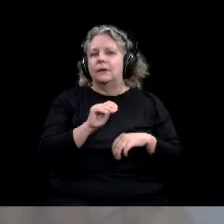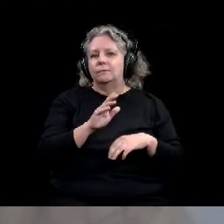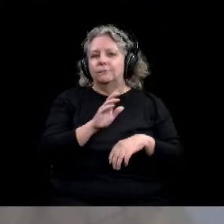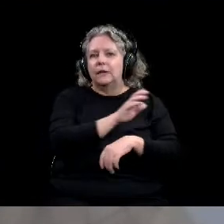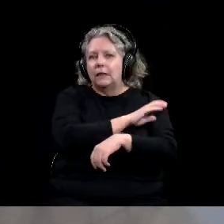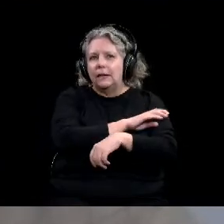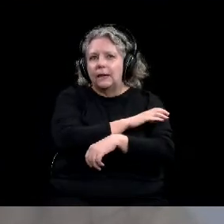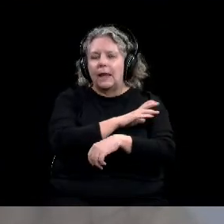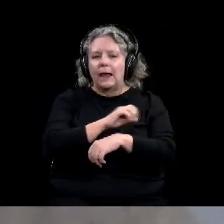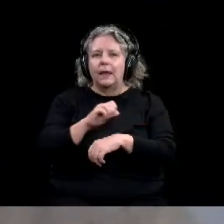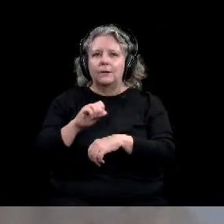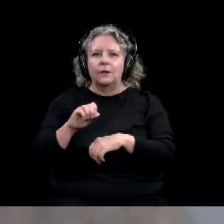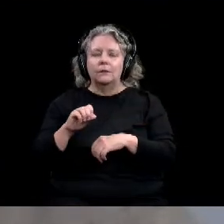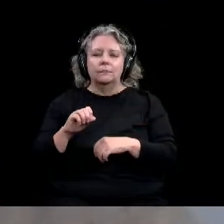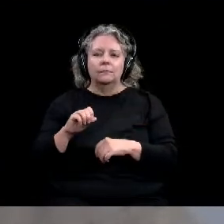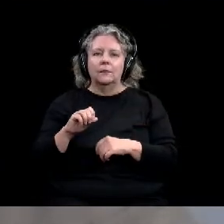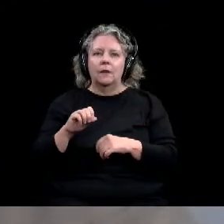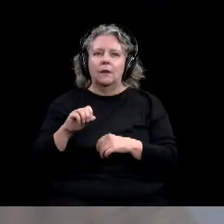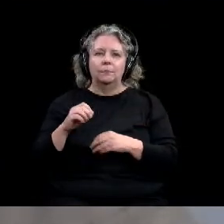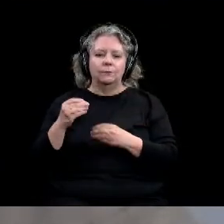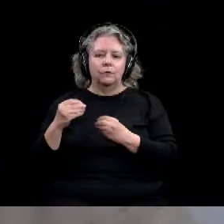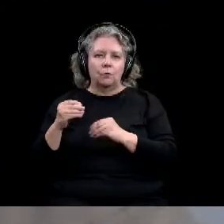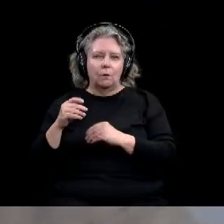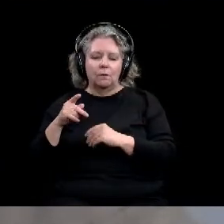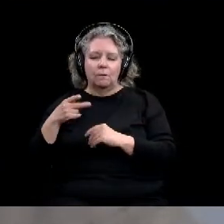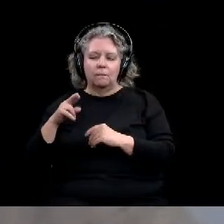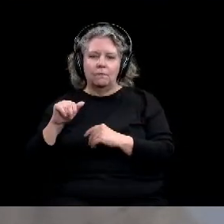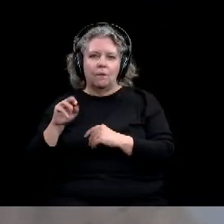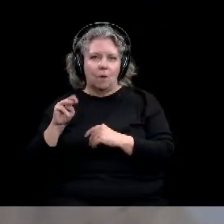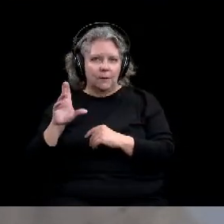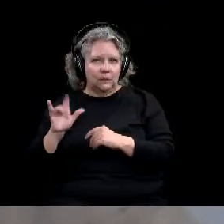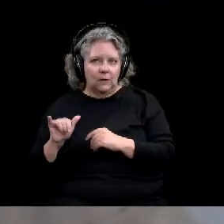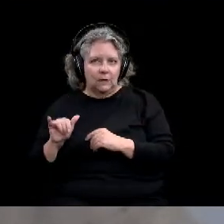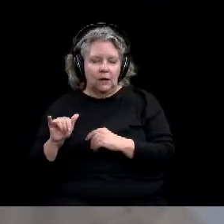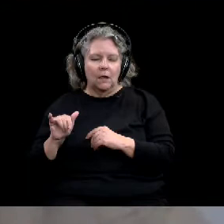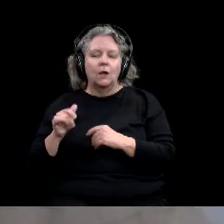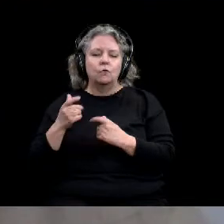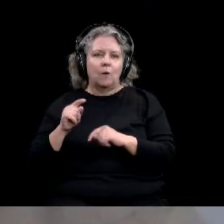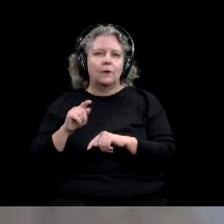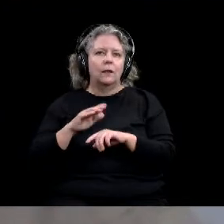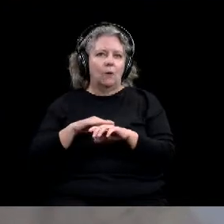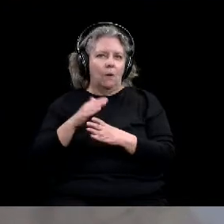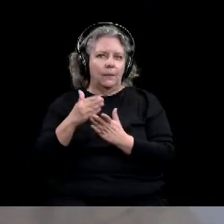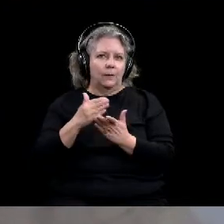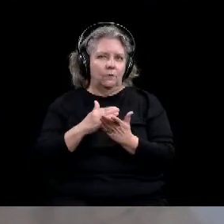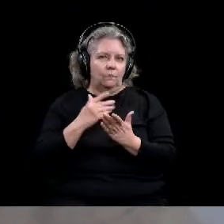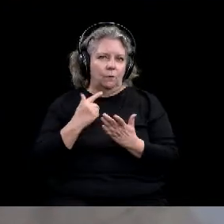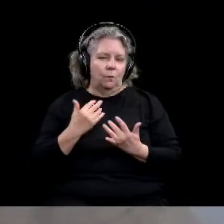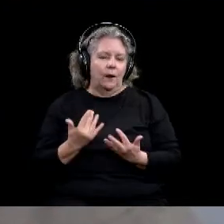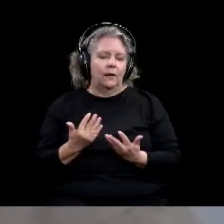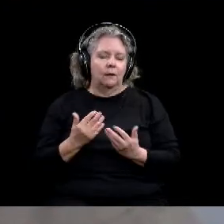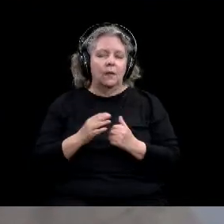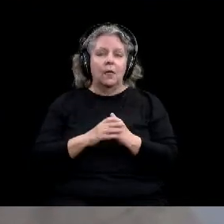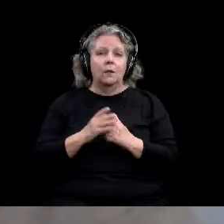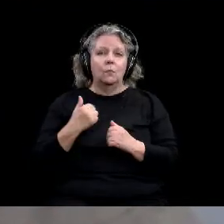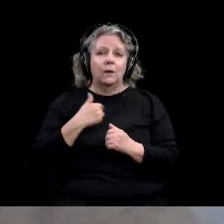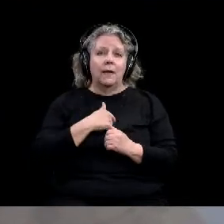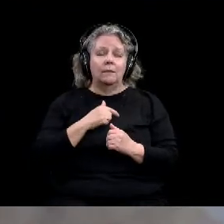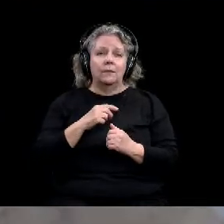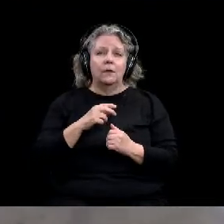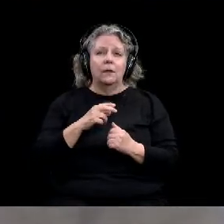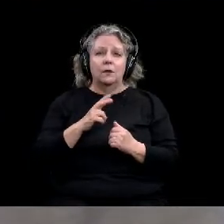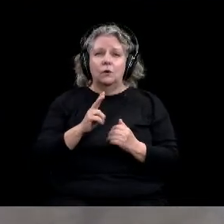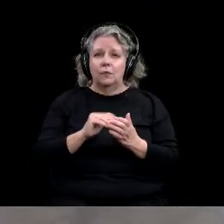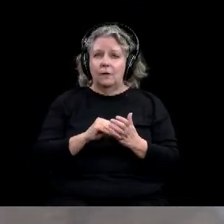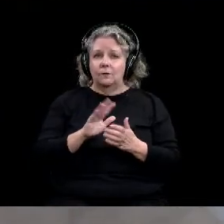well. We have over 20,000 people on the health district wait list, and it will take us many clinics to serve